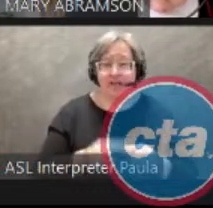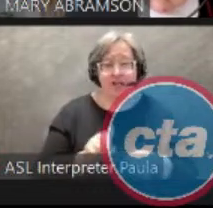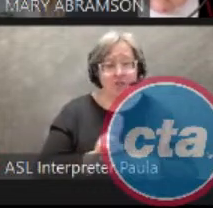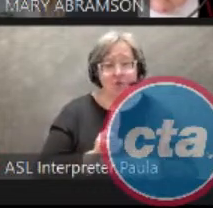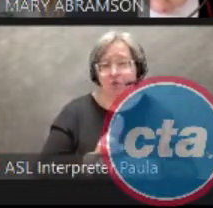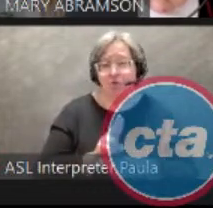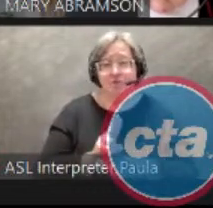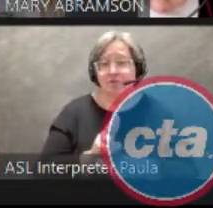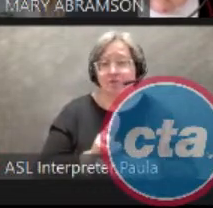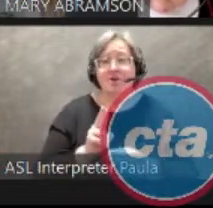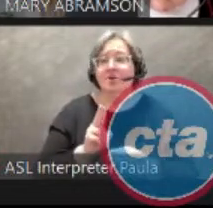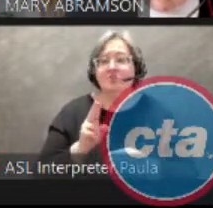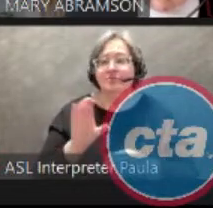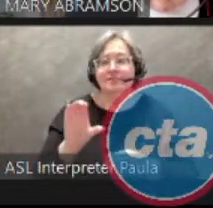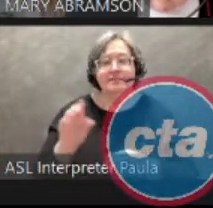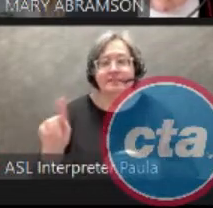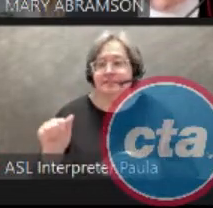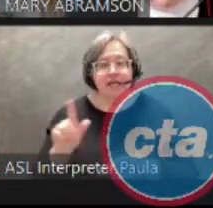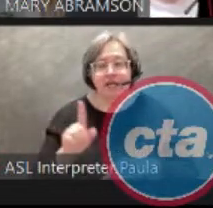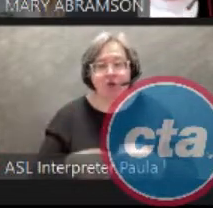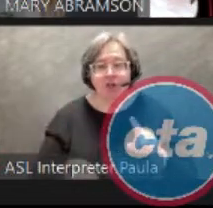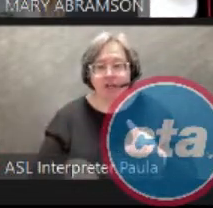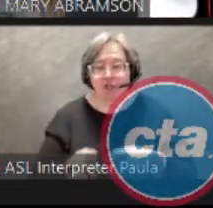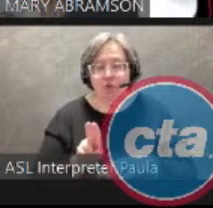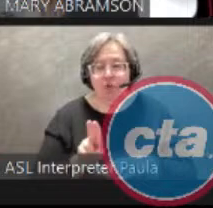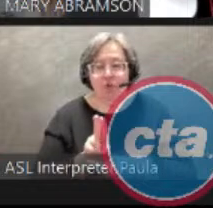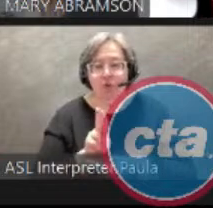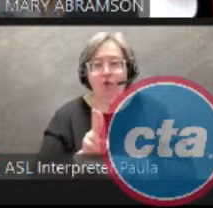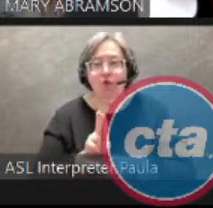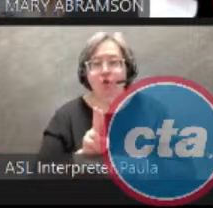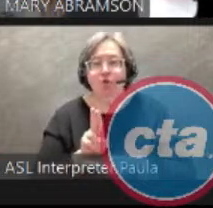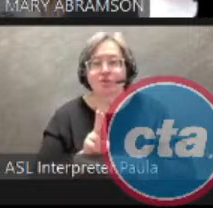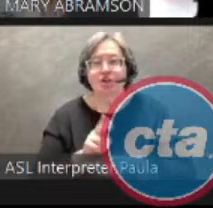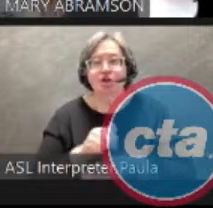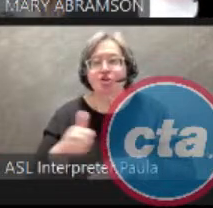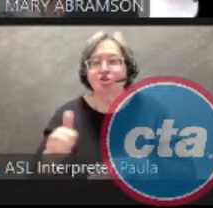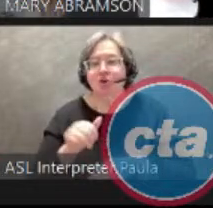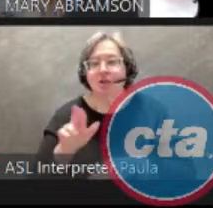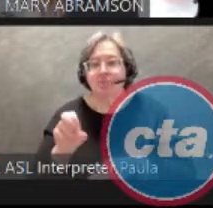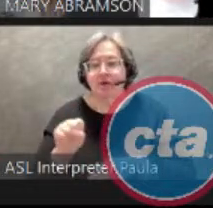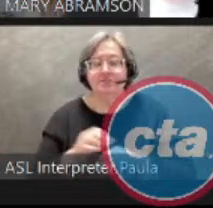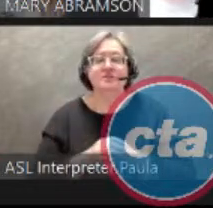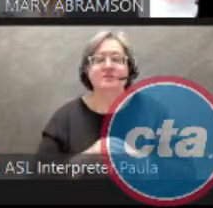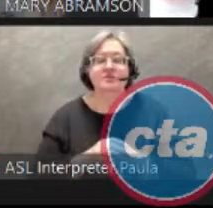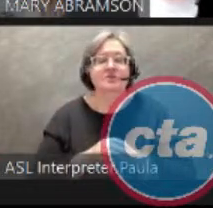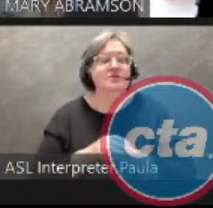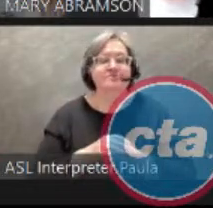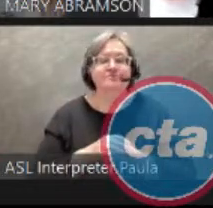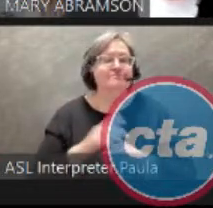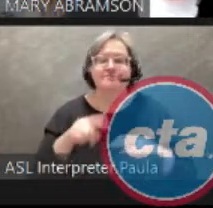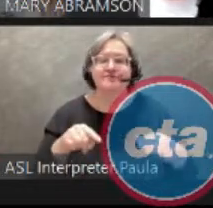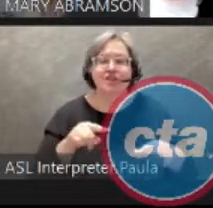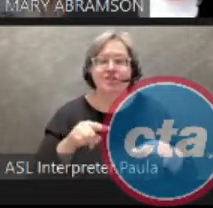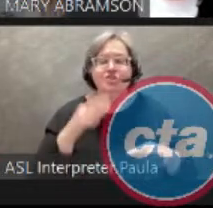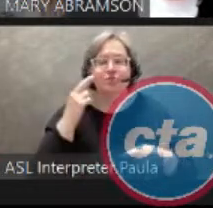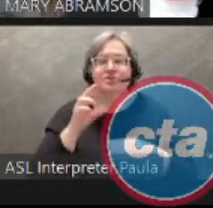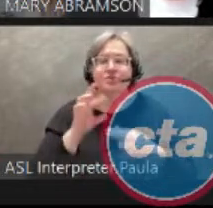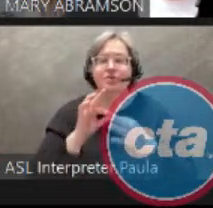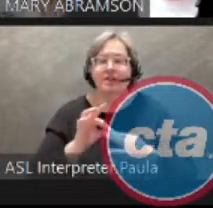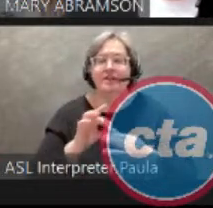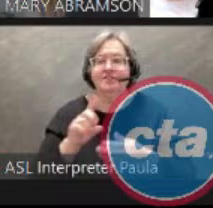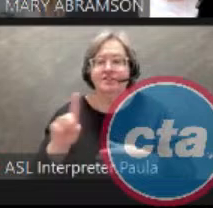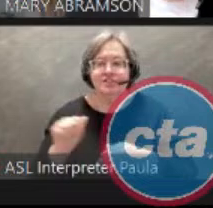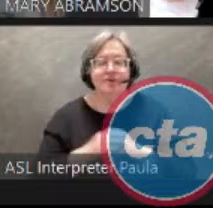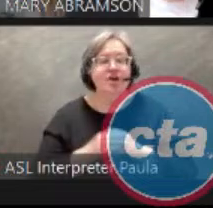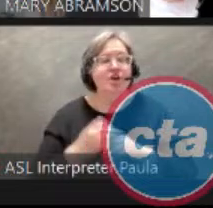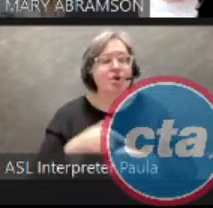public transportation system, who cannot use a shuttle bus, et cetera, for different reasons related to their accessibility. So we will